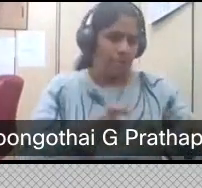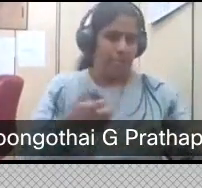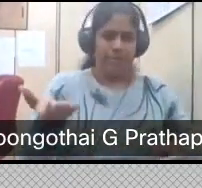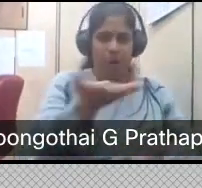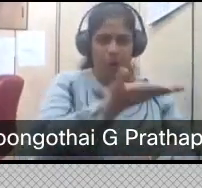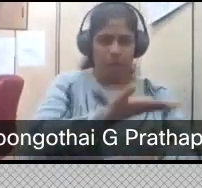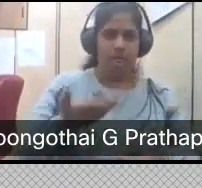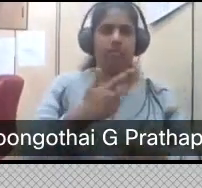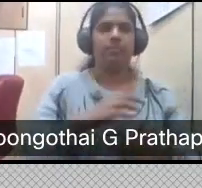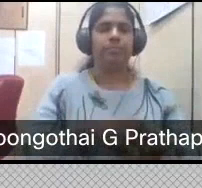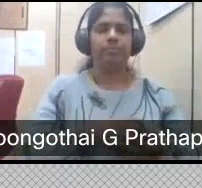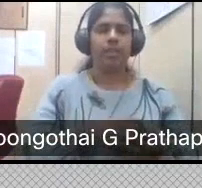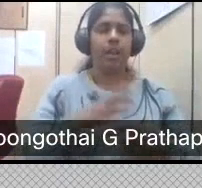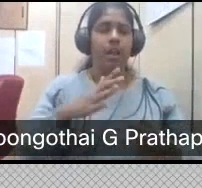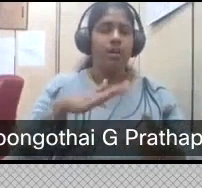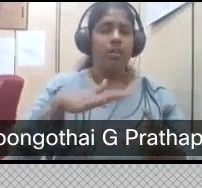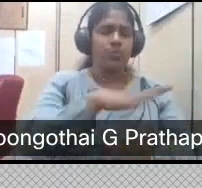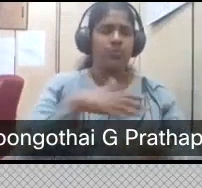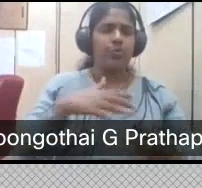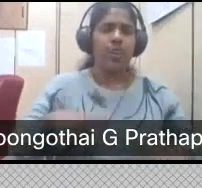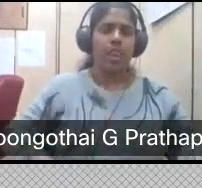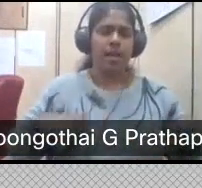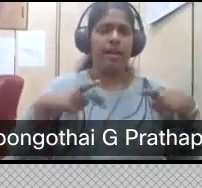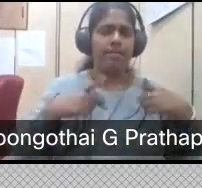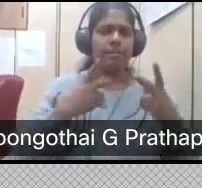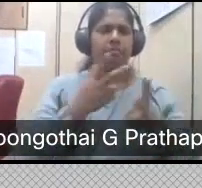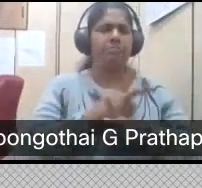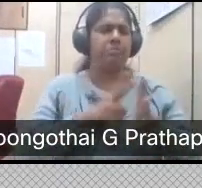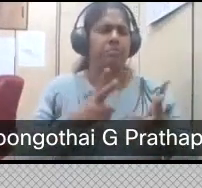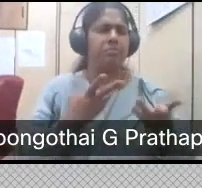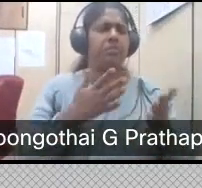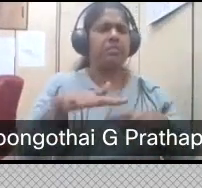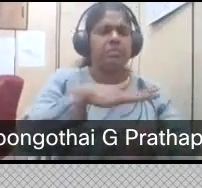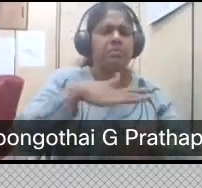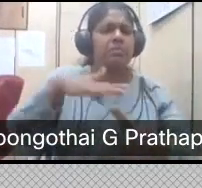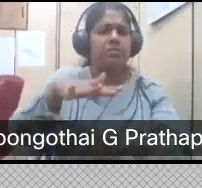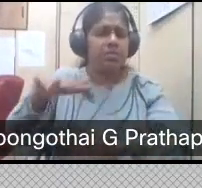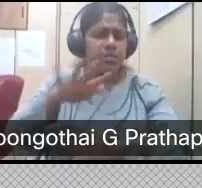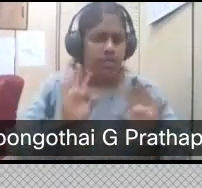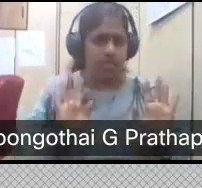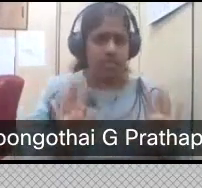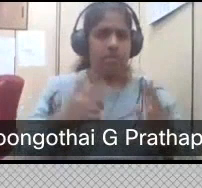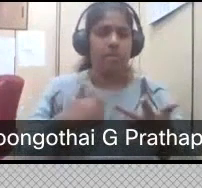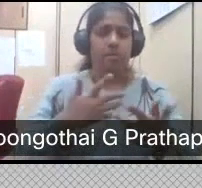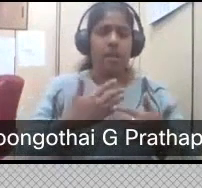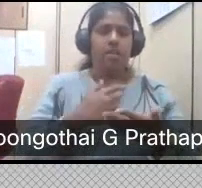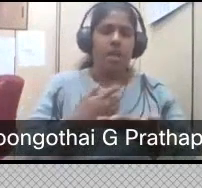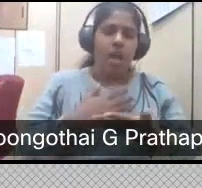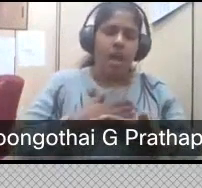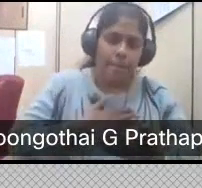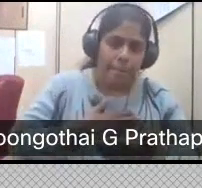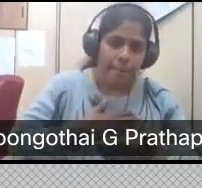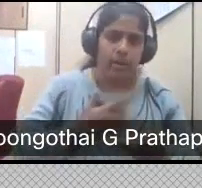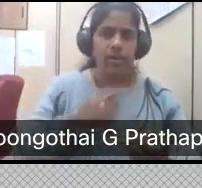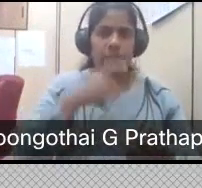circumstances. Life is so full of accident friends that we can only be humble but not proud of our intactness and